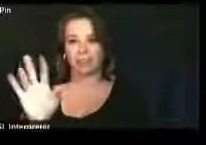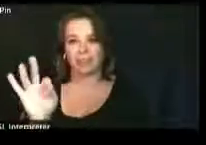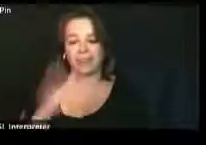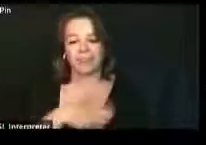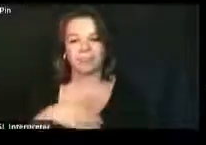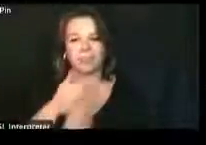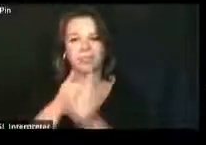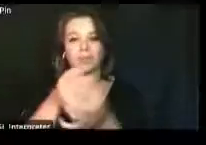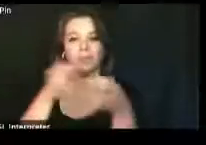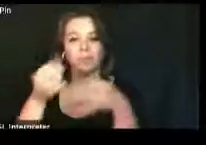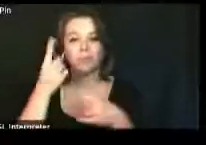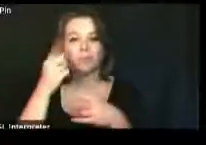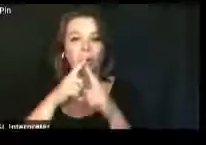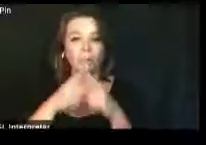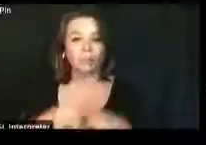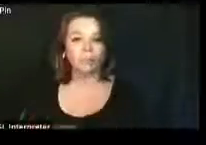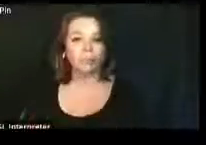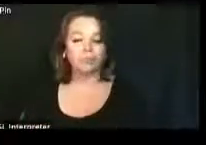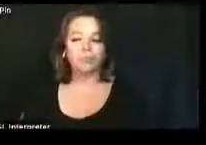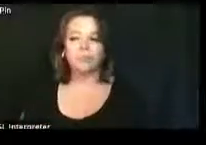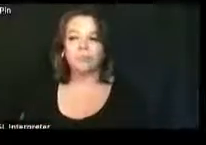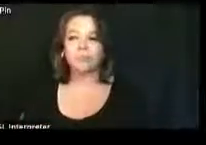time.